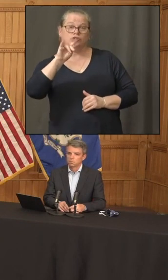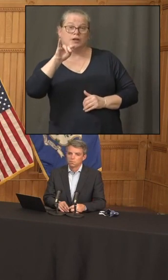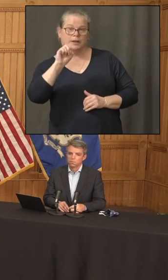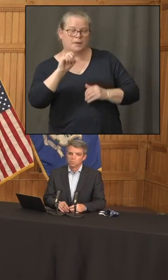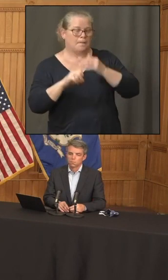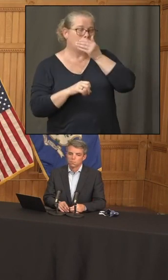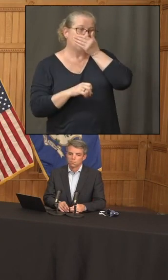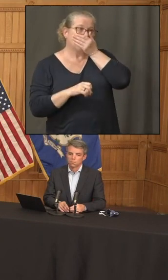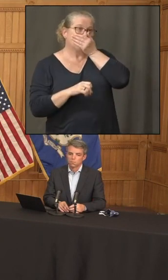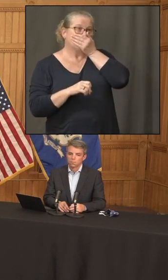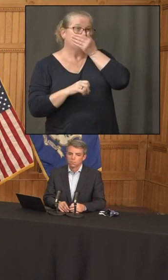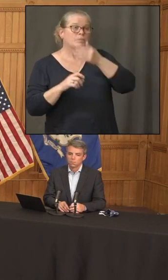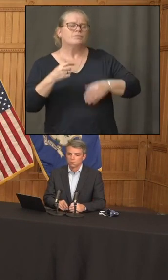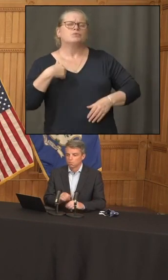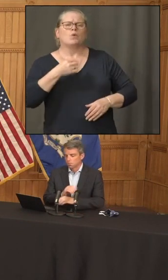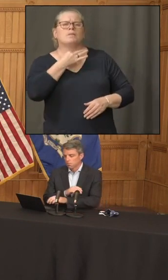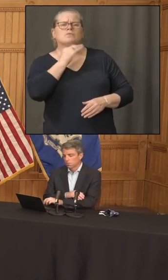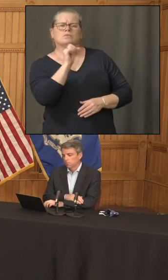on PPE.